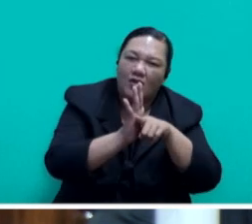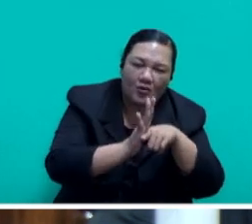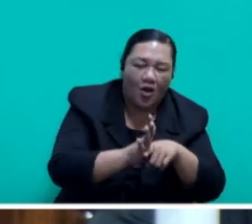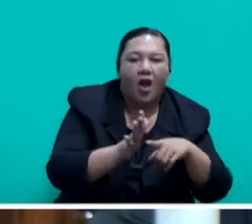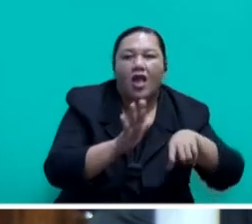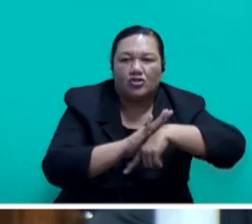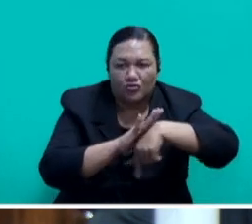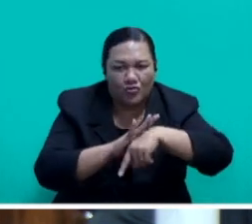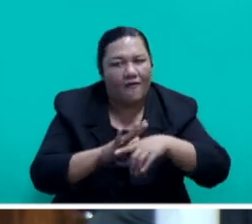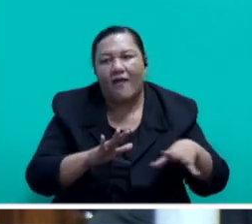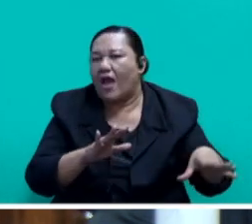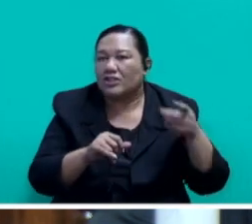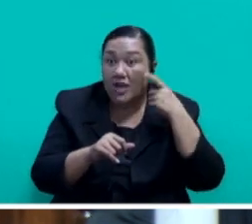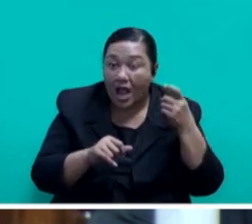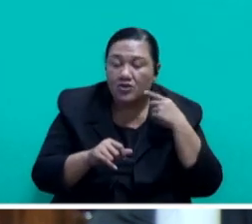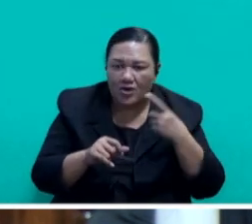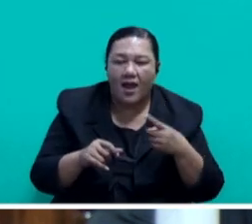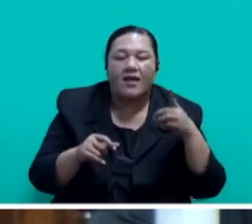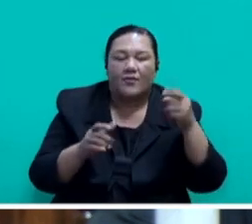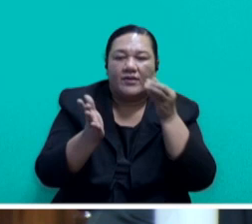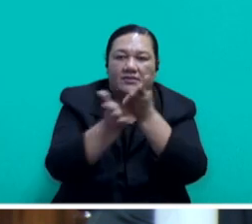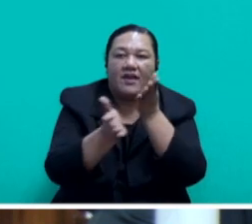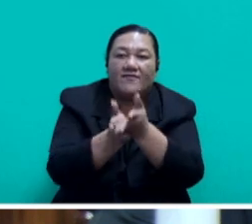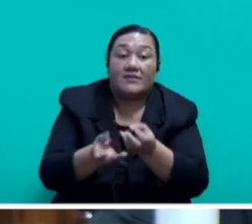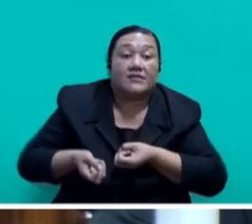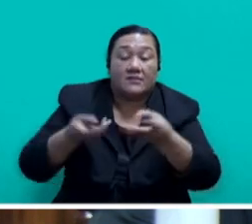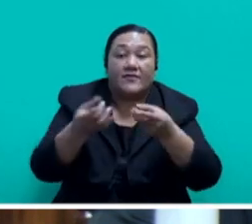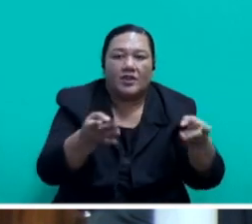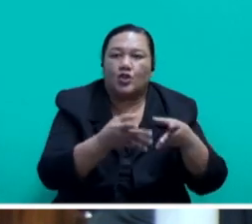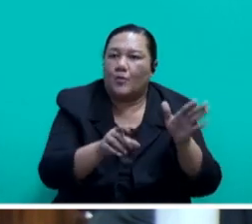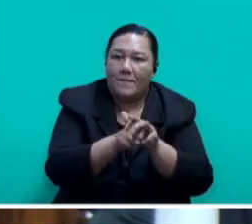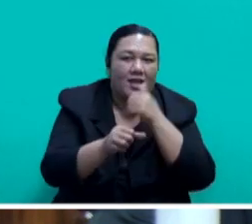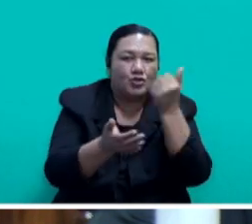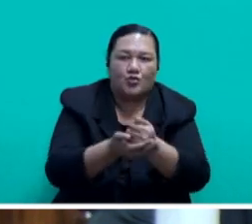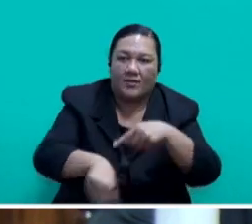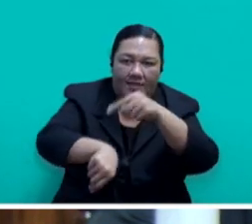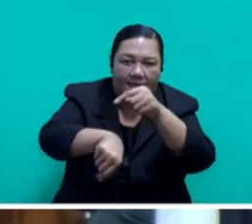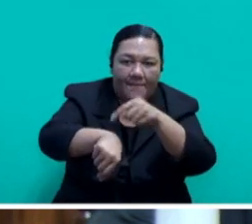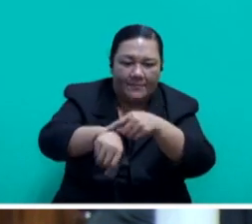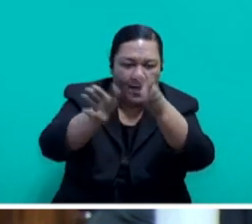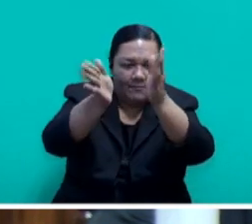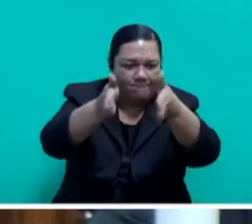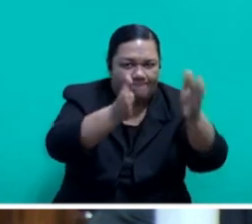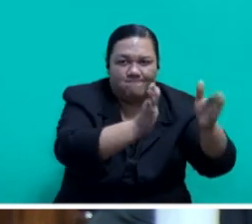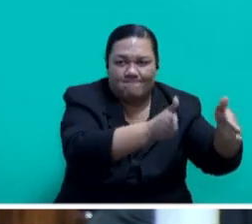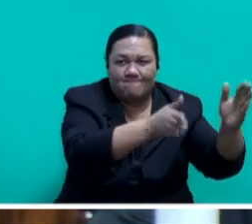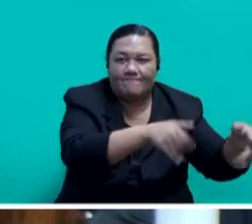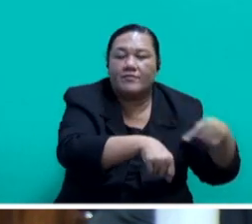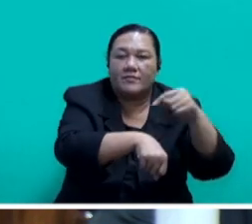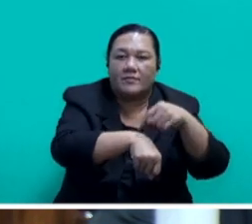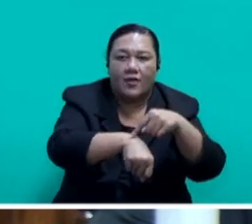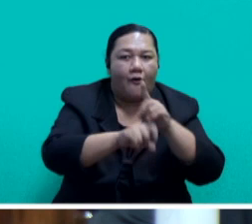will revolutionize service delivery, reduce application timelines, and enhance transparency and promote